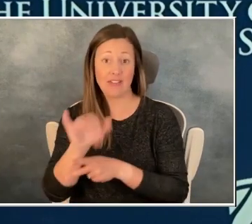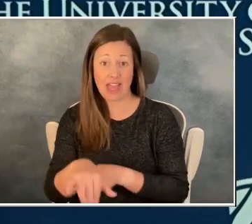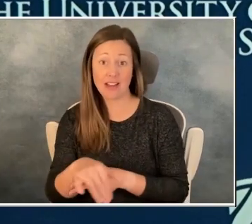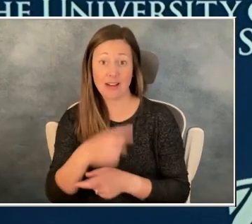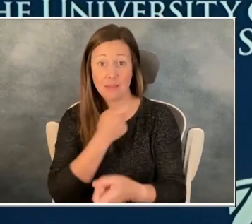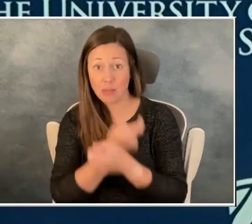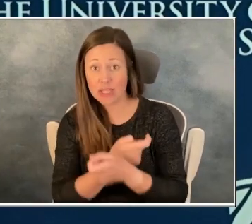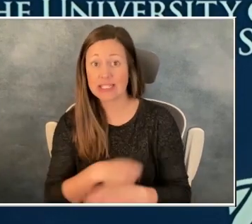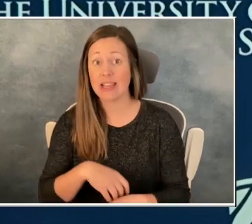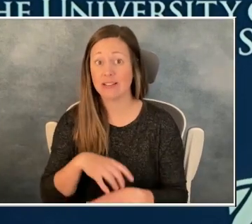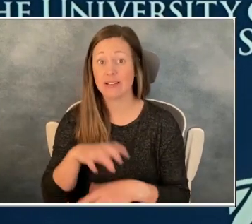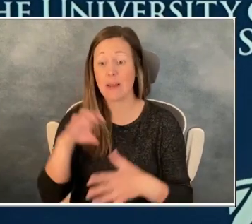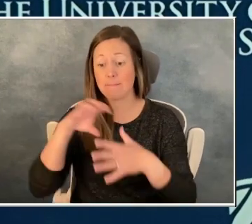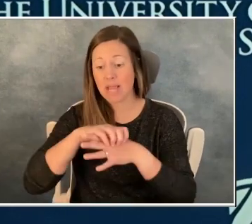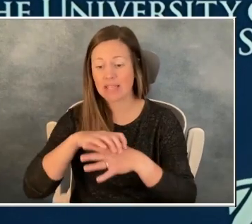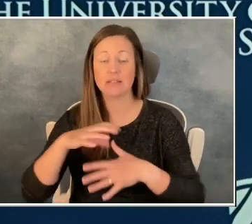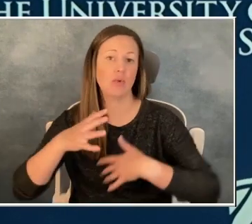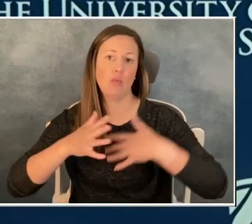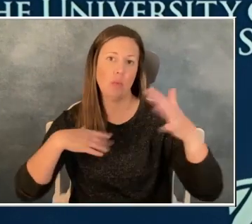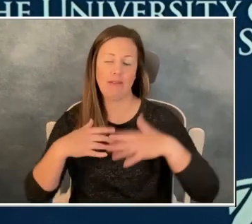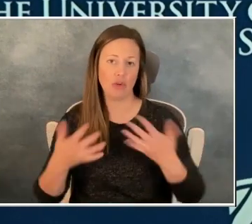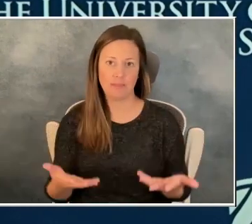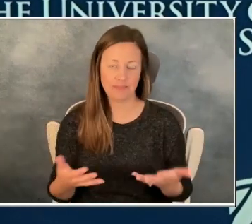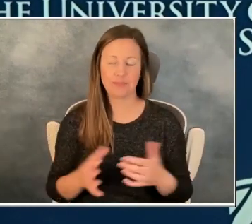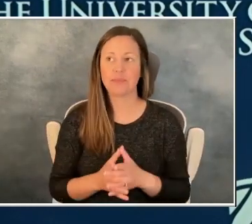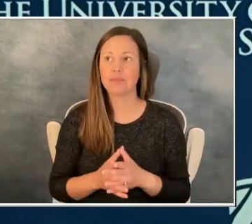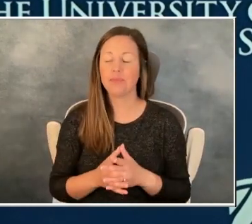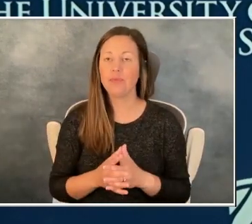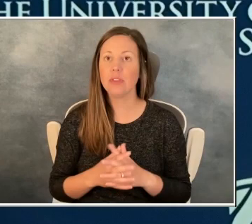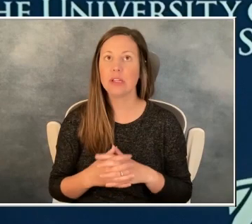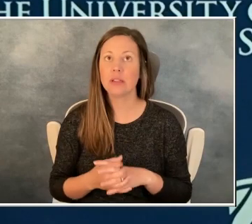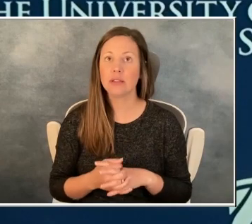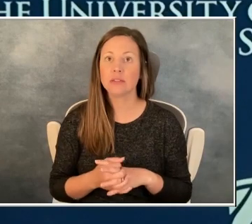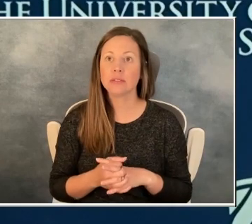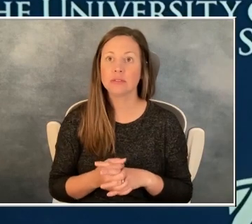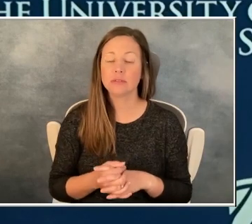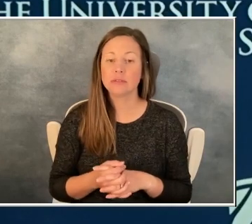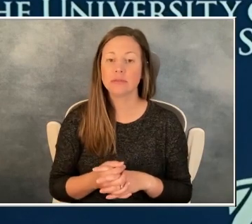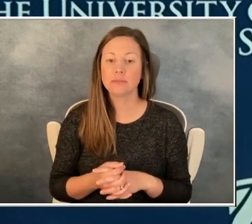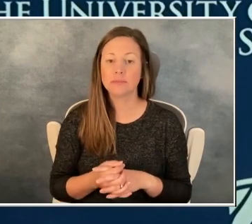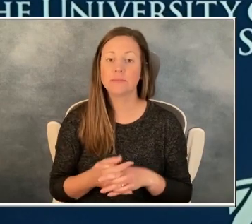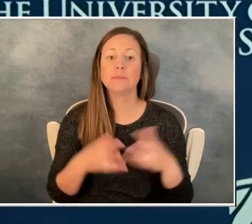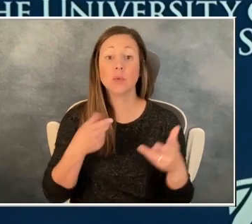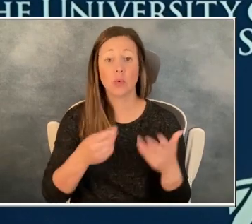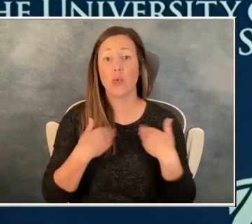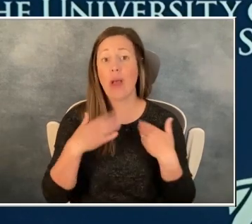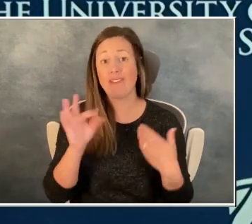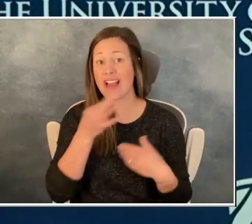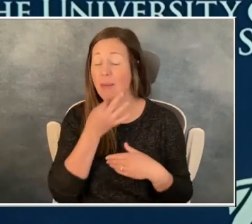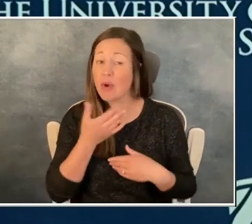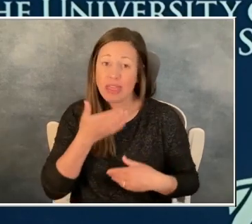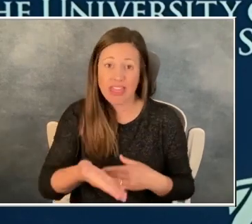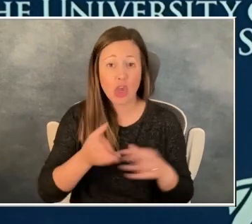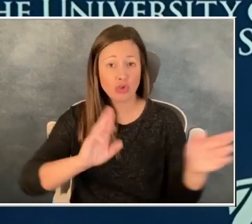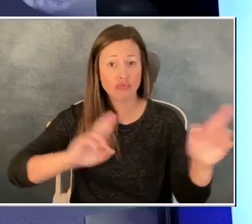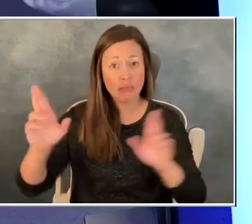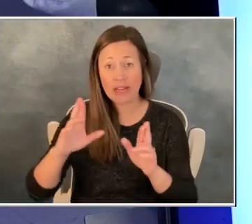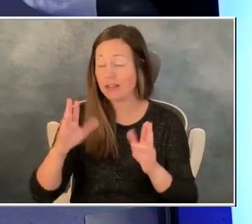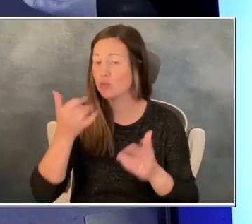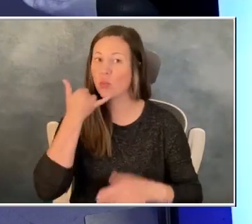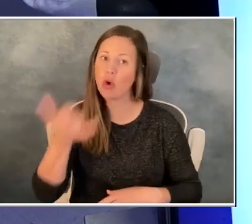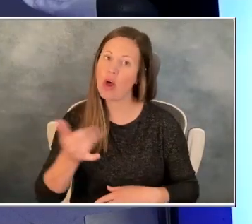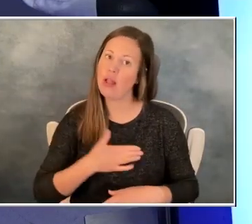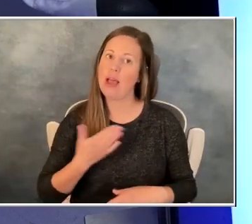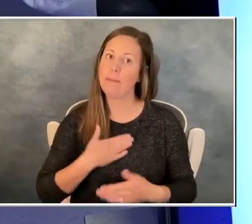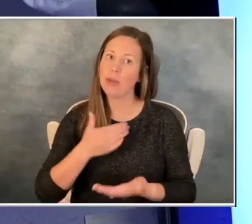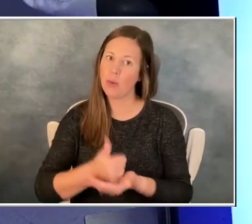call them. And so you have the experts phone call away. Just give us a call. We're happy to help. Also want to